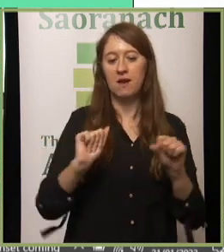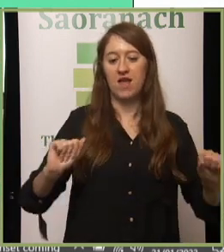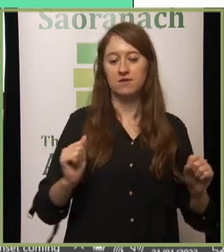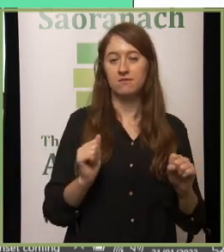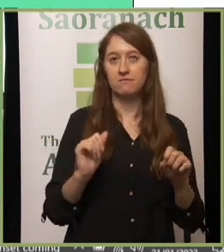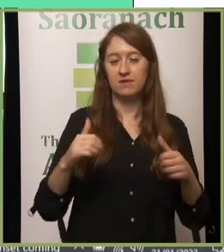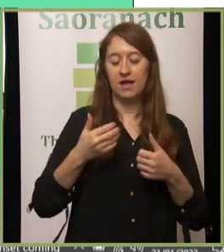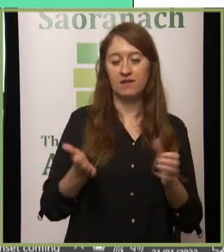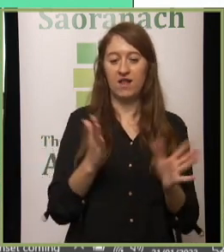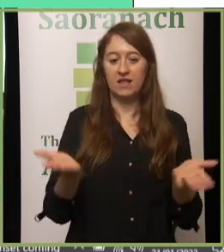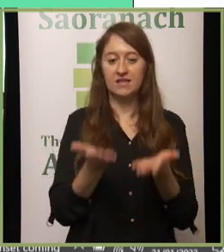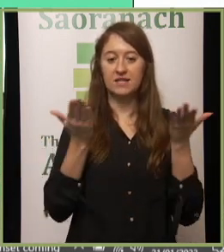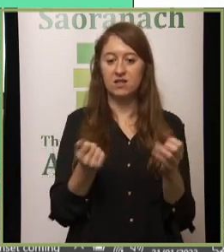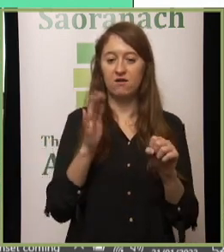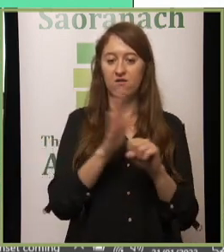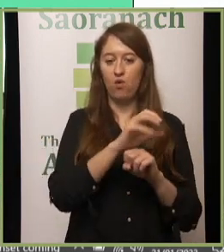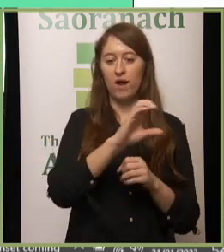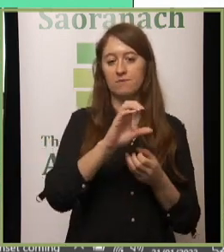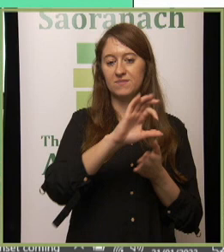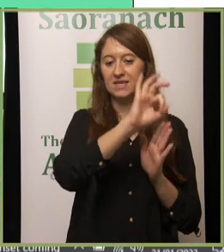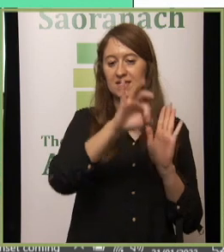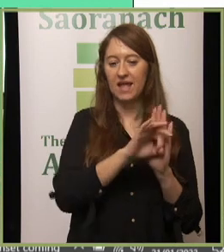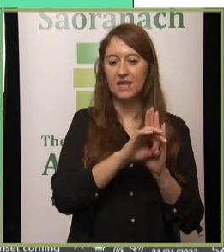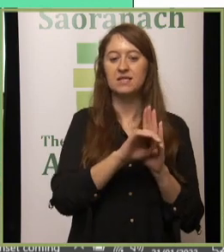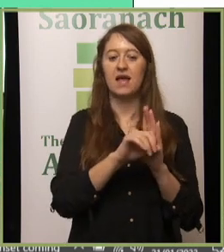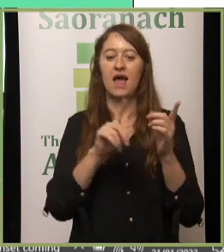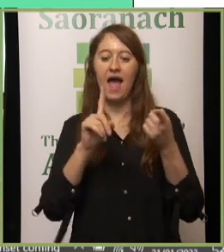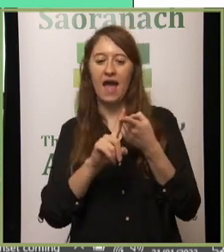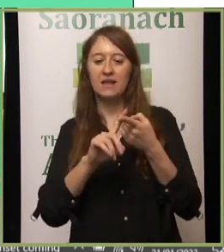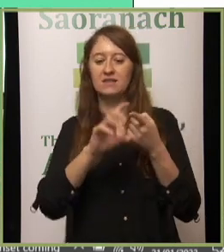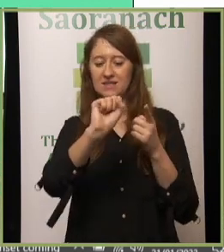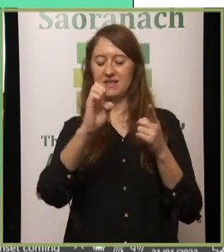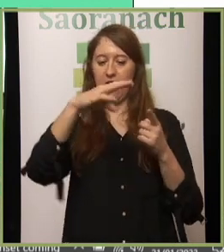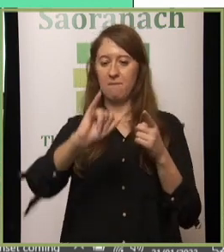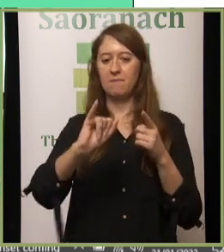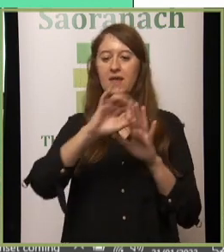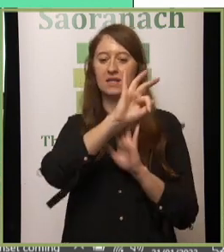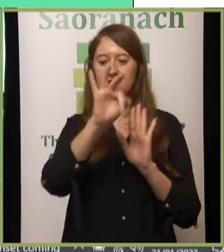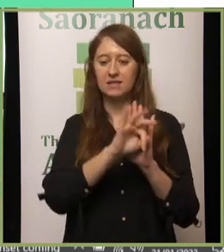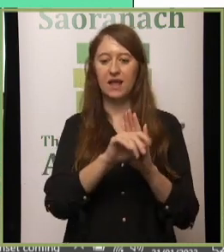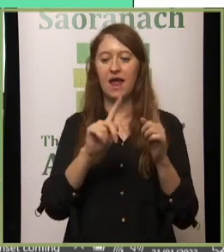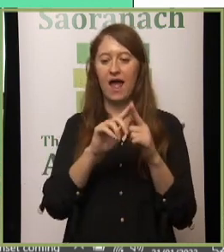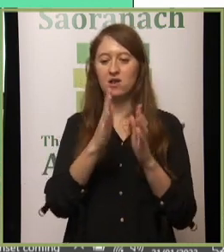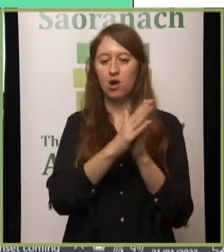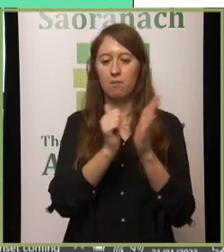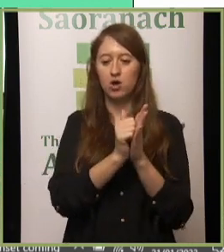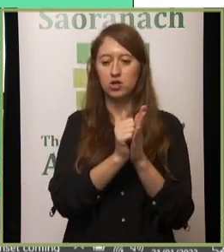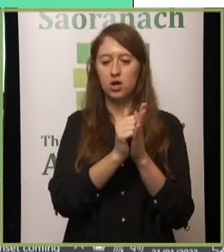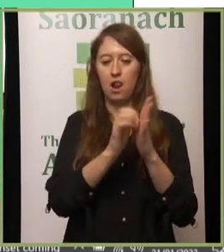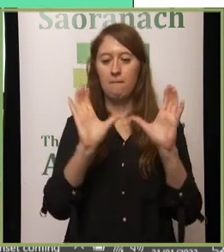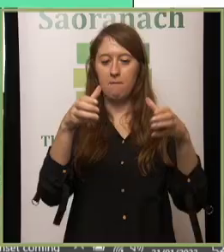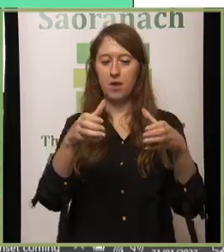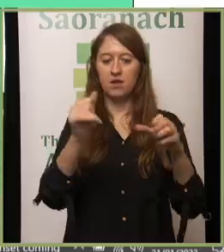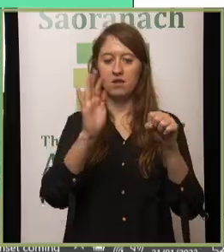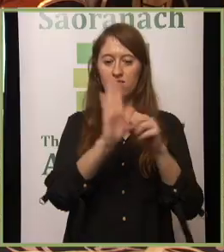for the cultivation of indigenous hedgerow species and indigenous broadleaf tree species. All those